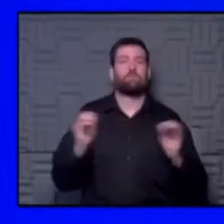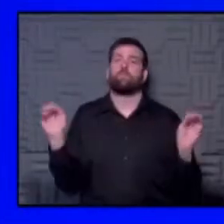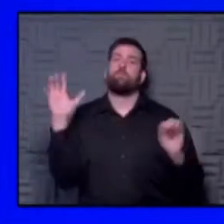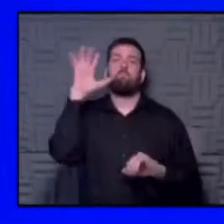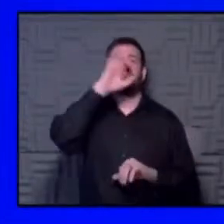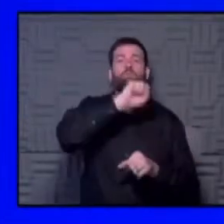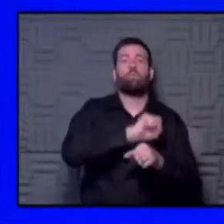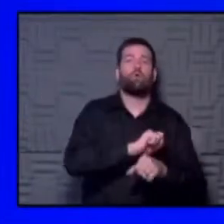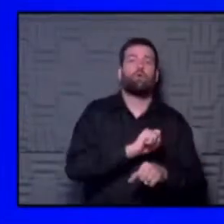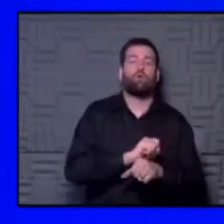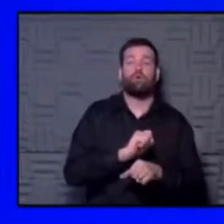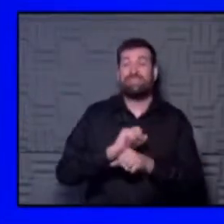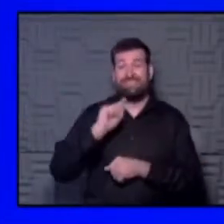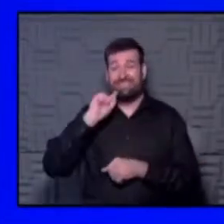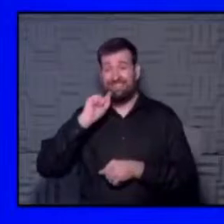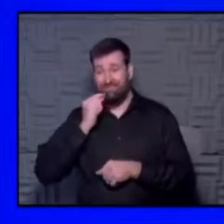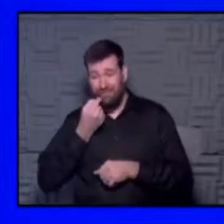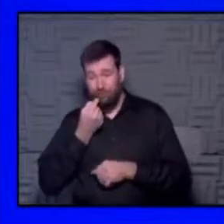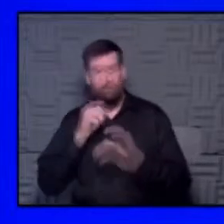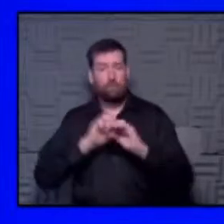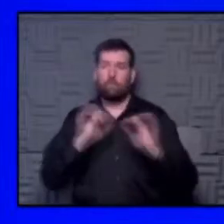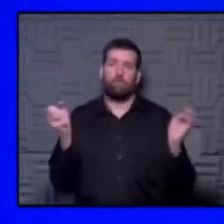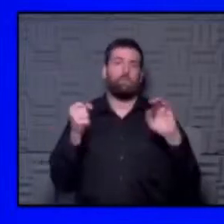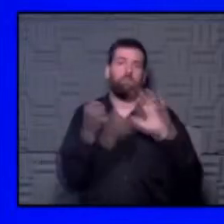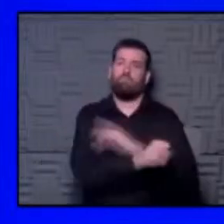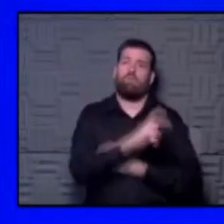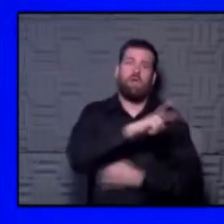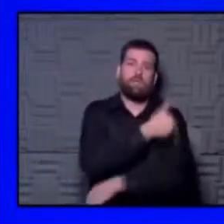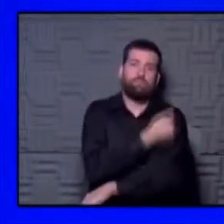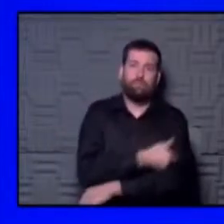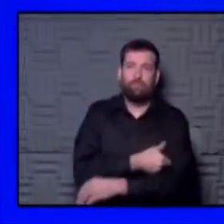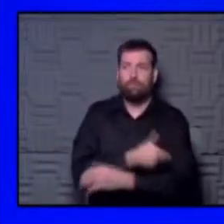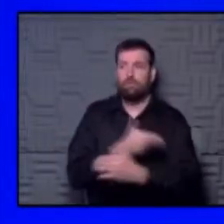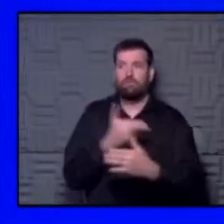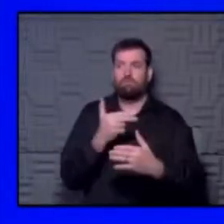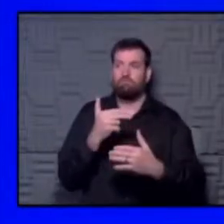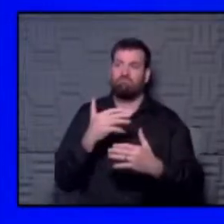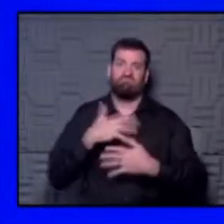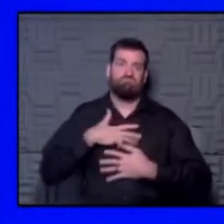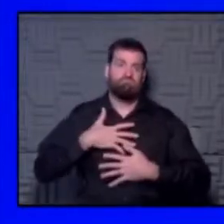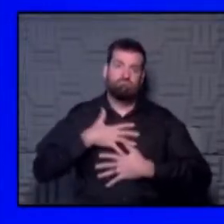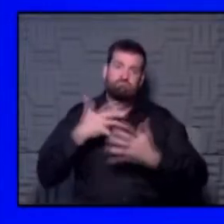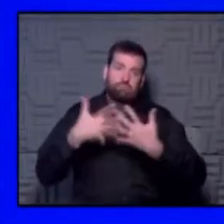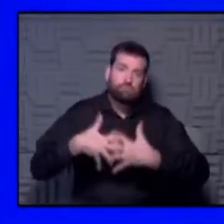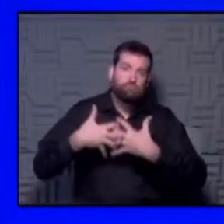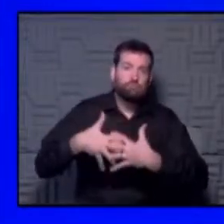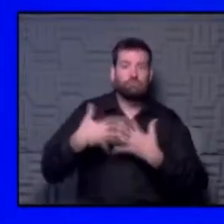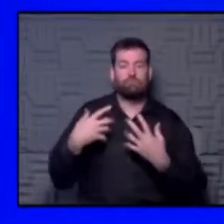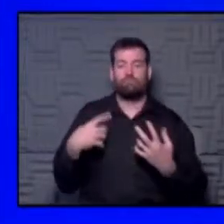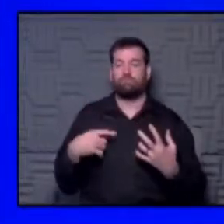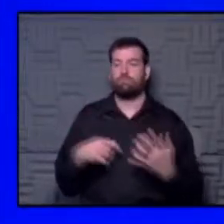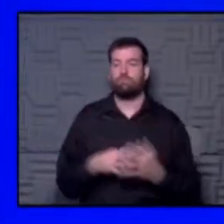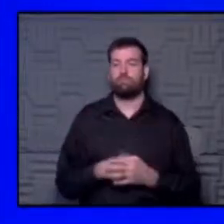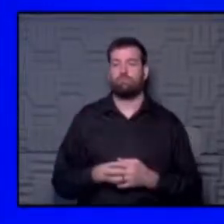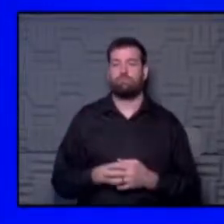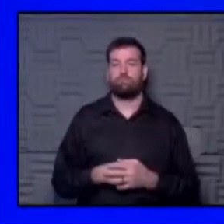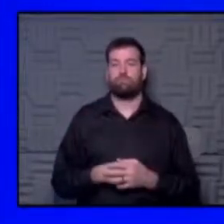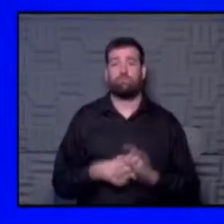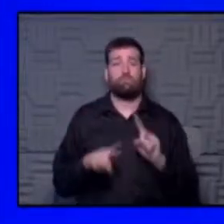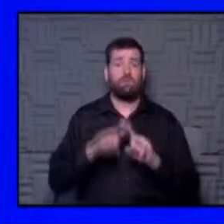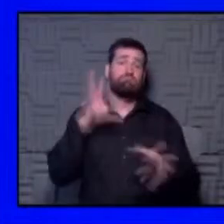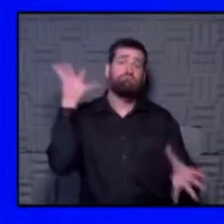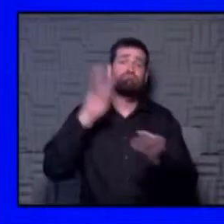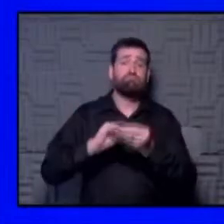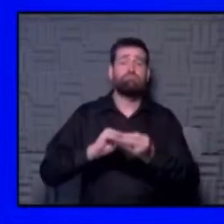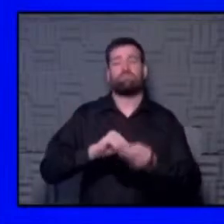work days, severe illness so that you don't have to go to the hospital and be on the ventilator. But